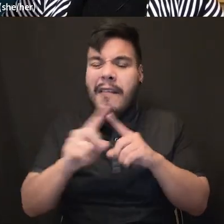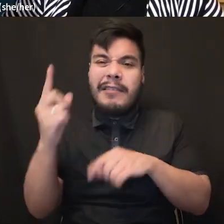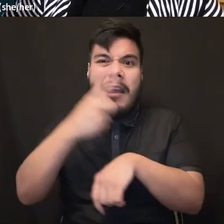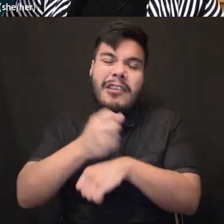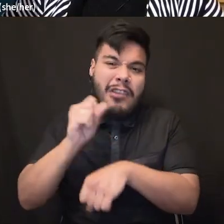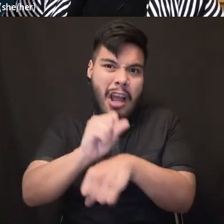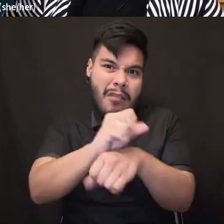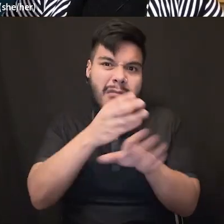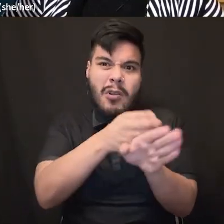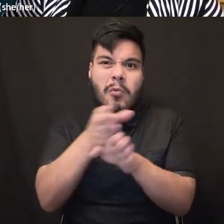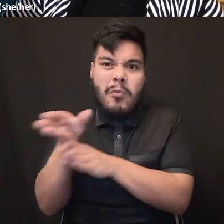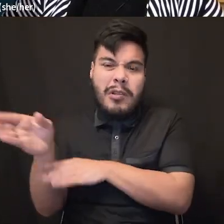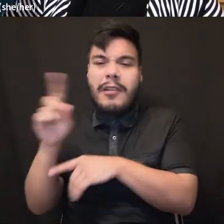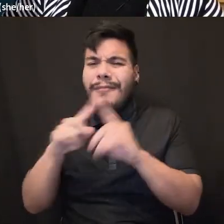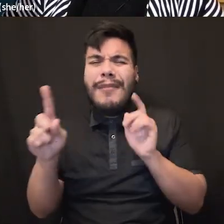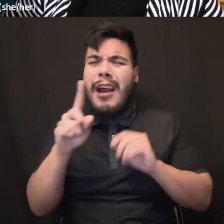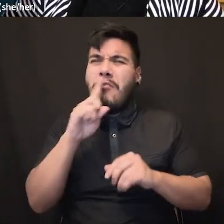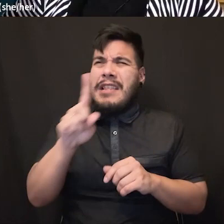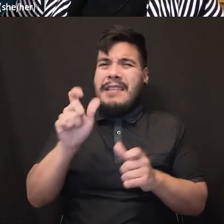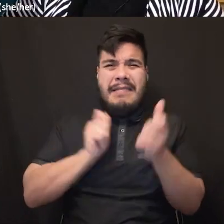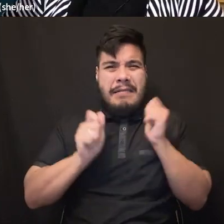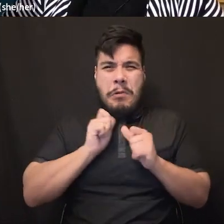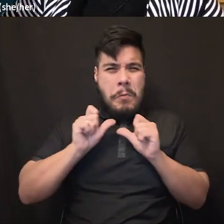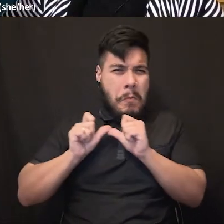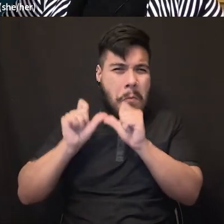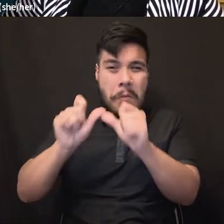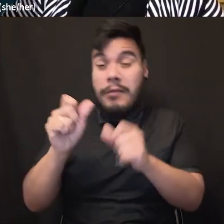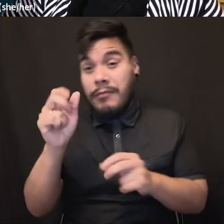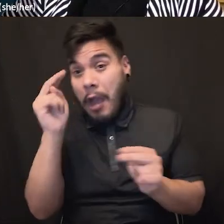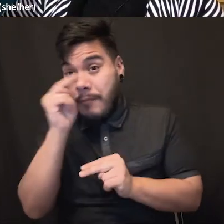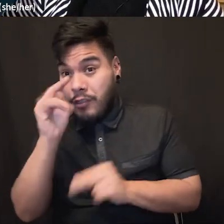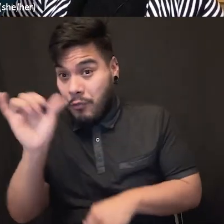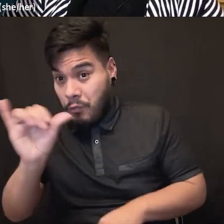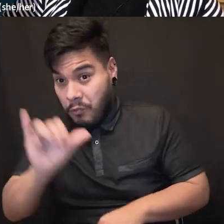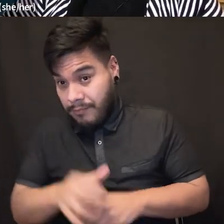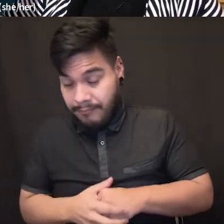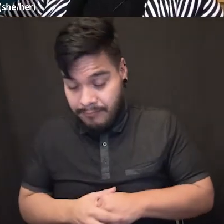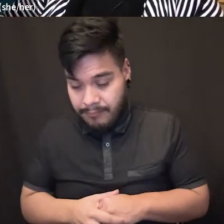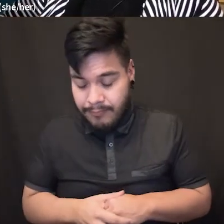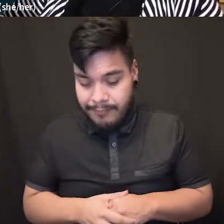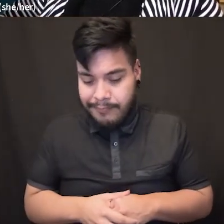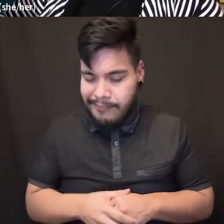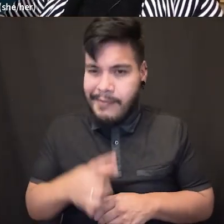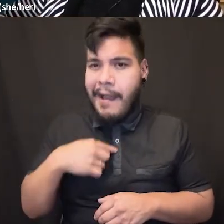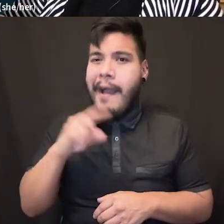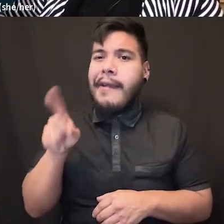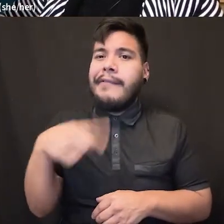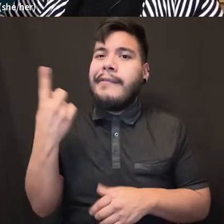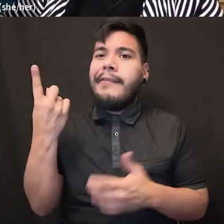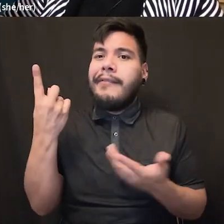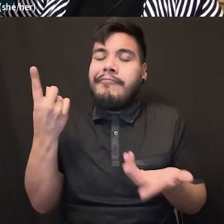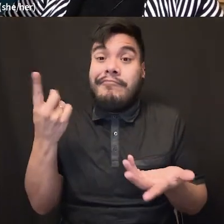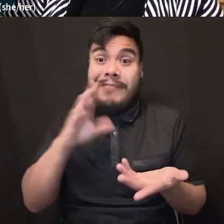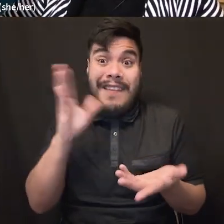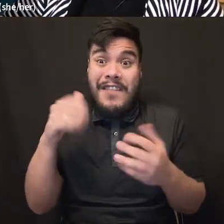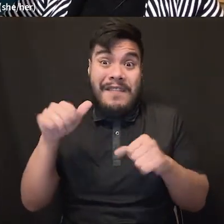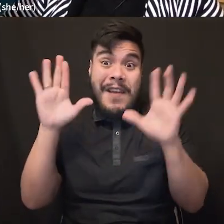but I've sort of never stopped doing theater and comedy. And I just sort of never